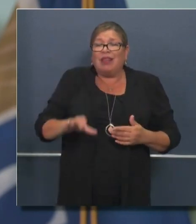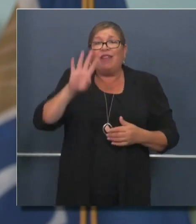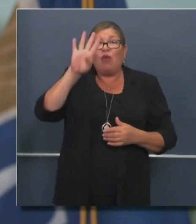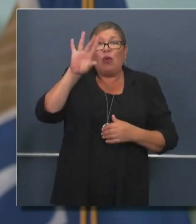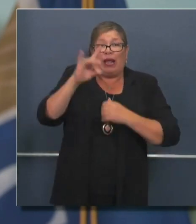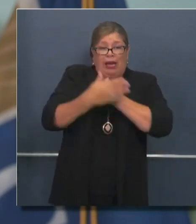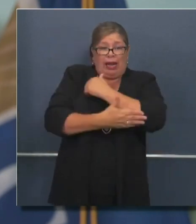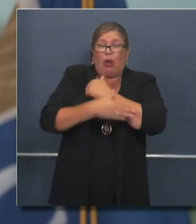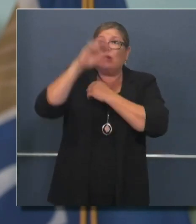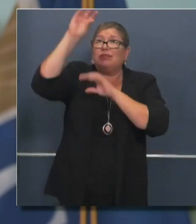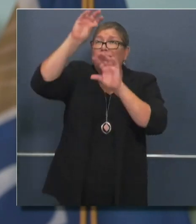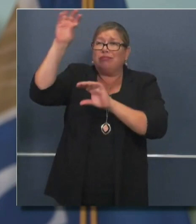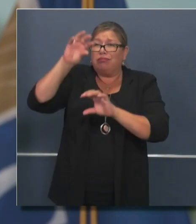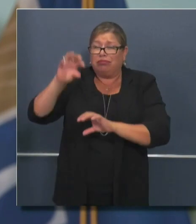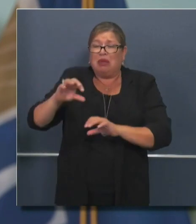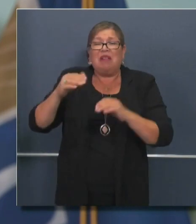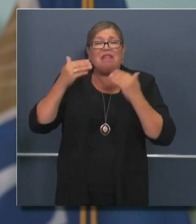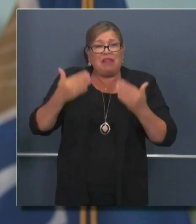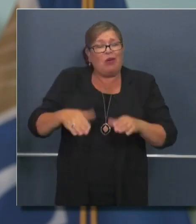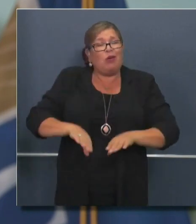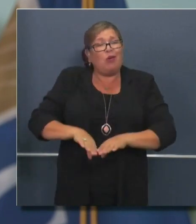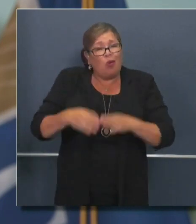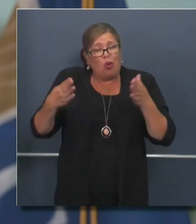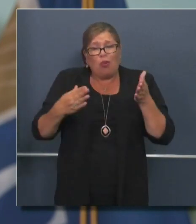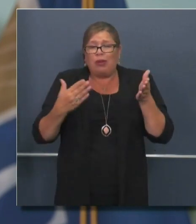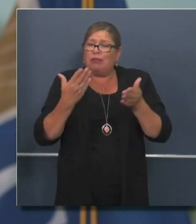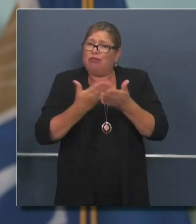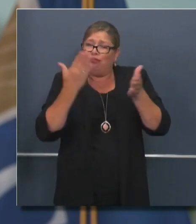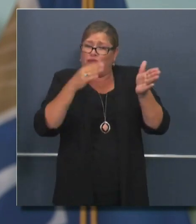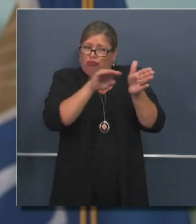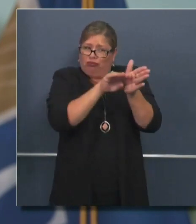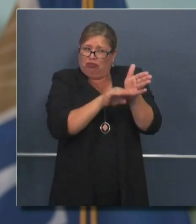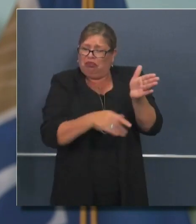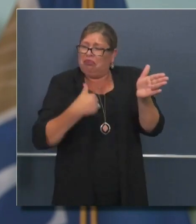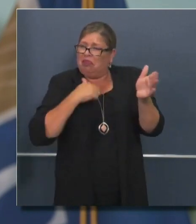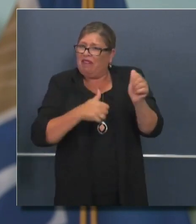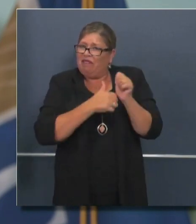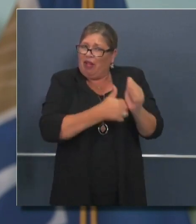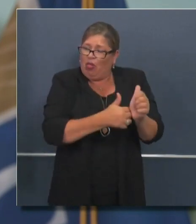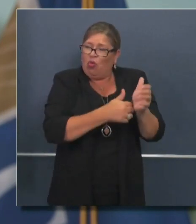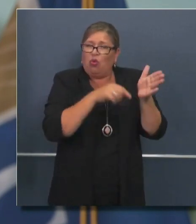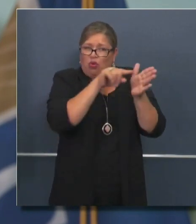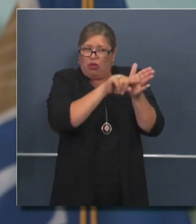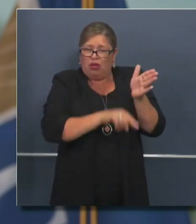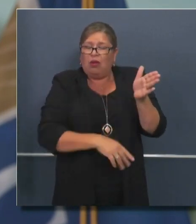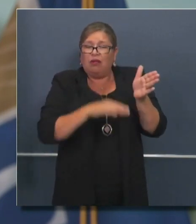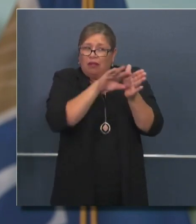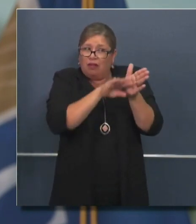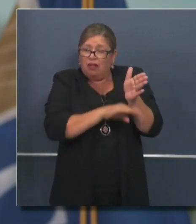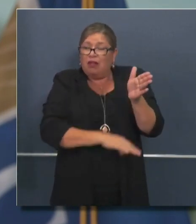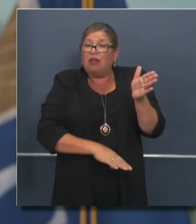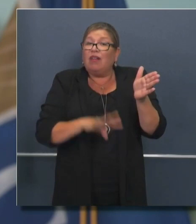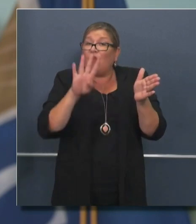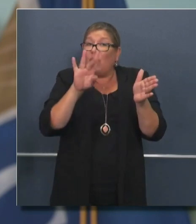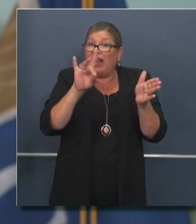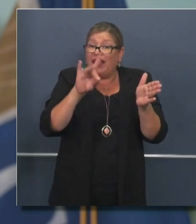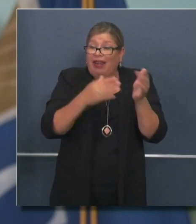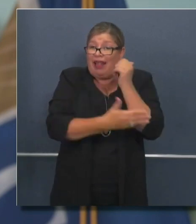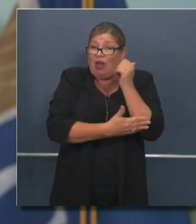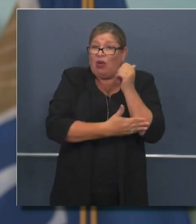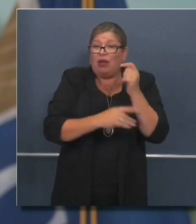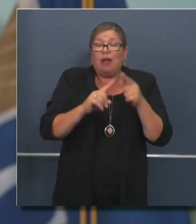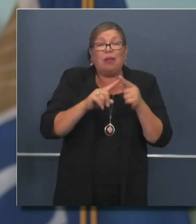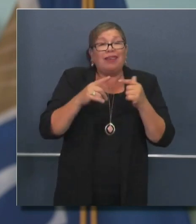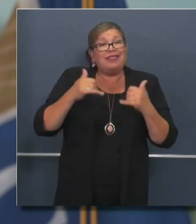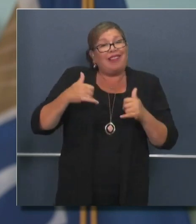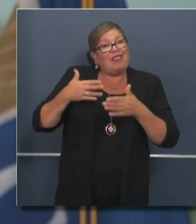the attestations and have moved forward, but not all of them wish to do so at this time, and that's exactly